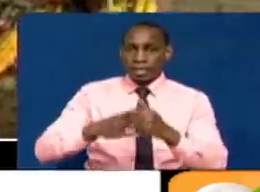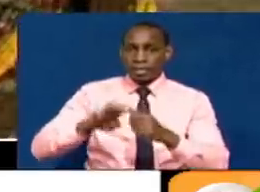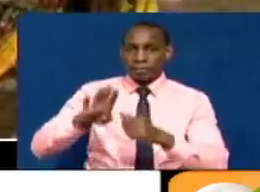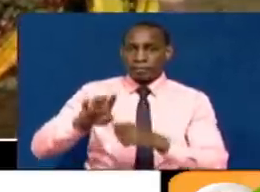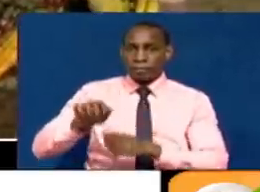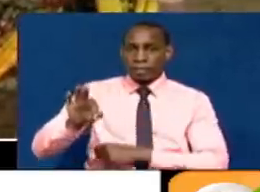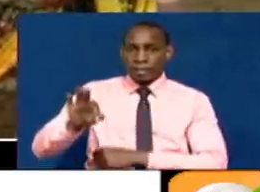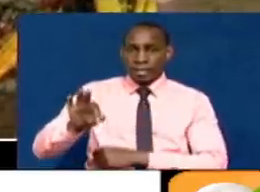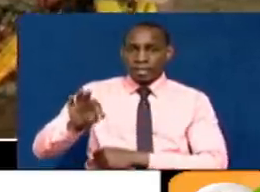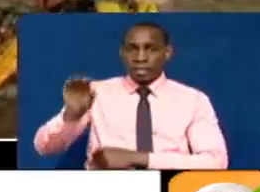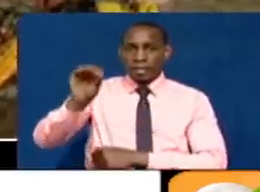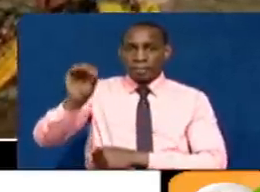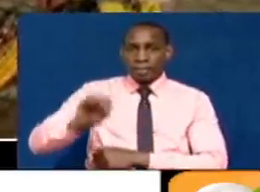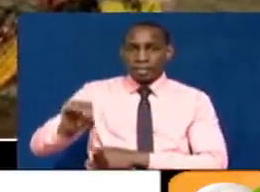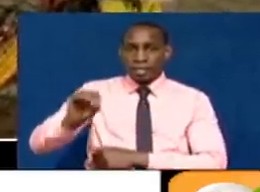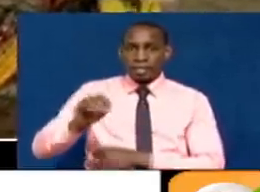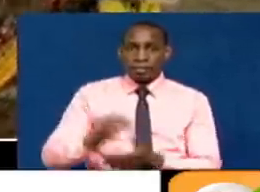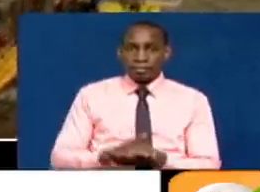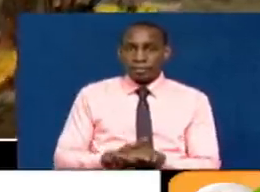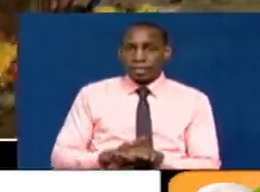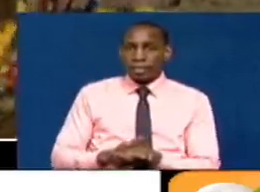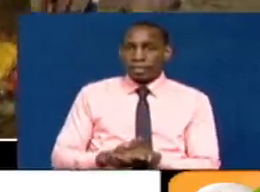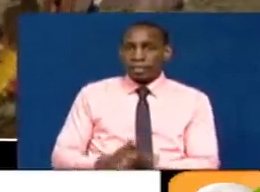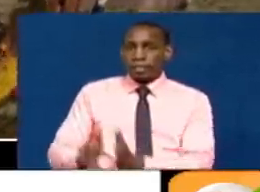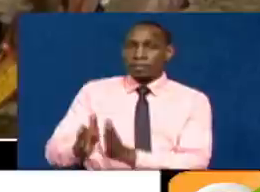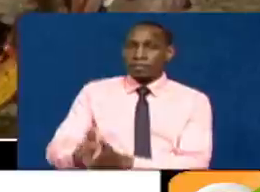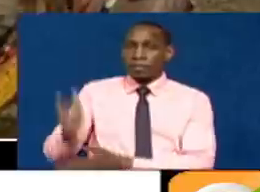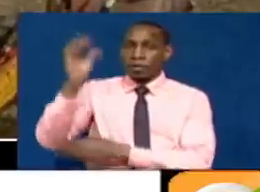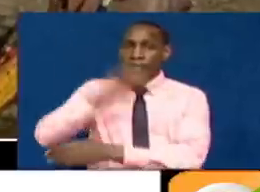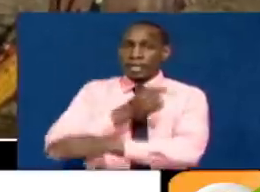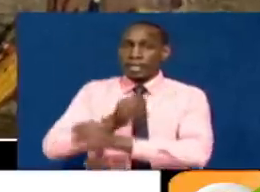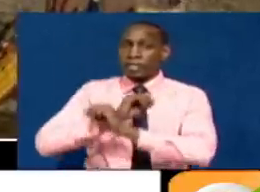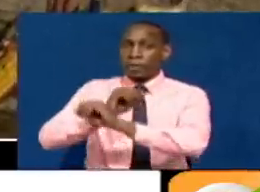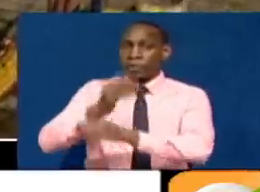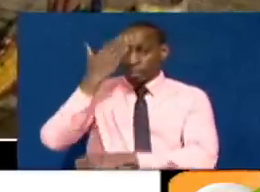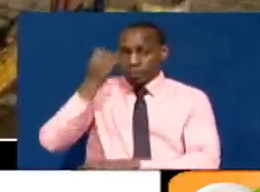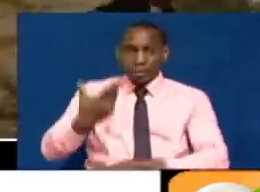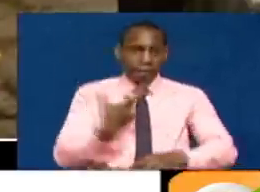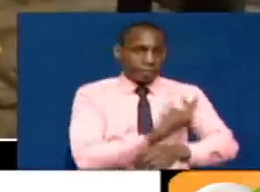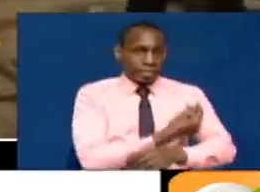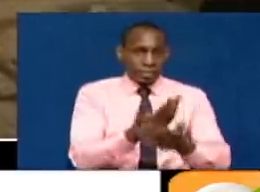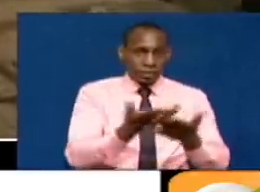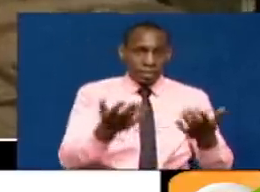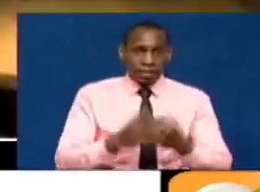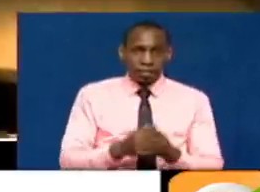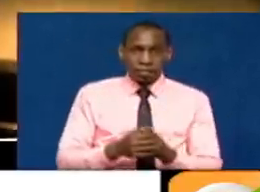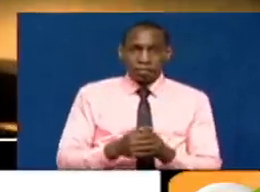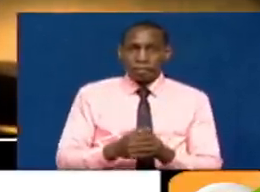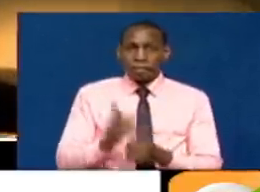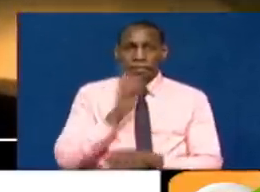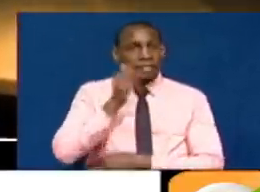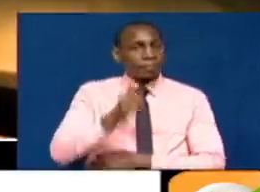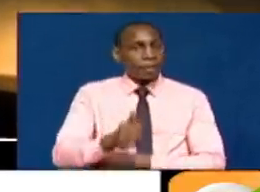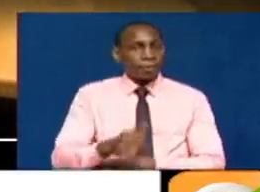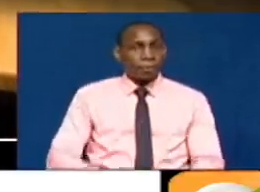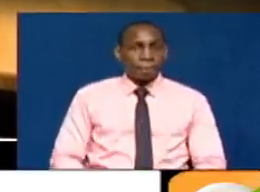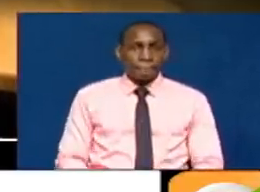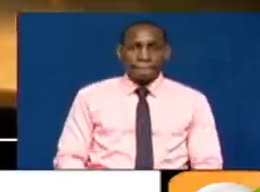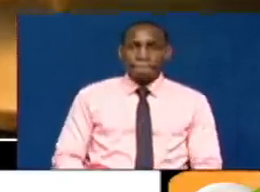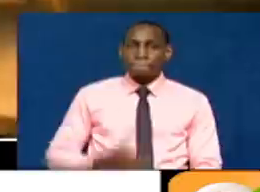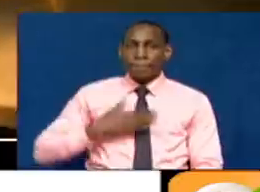94.3% are covered by the Lord's grace, because the vaccination is not that complete.